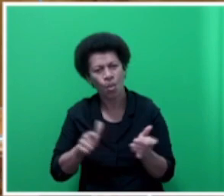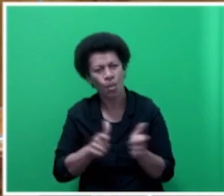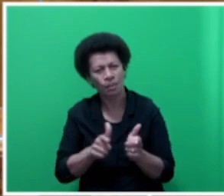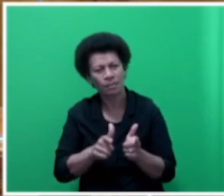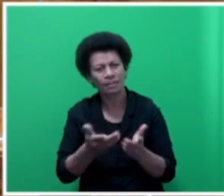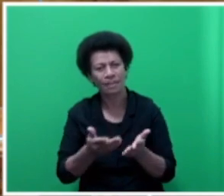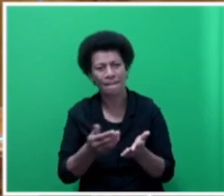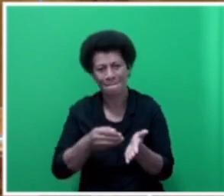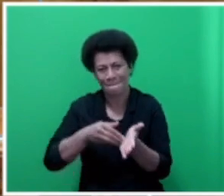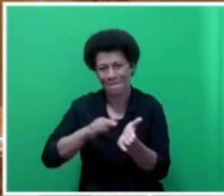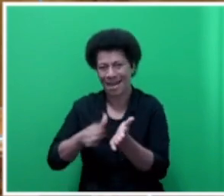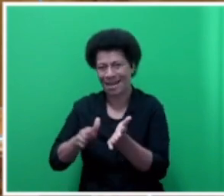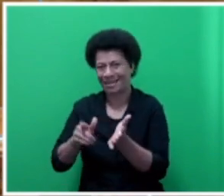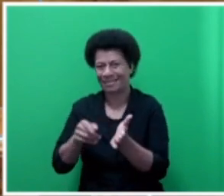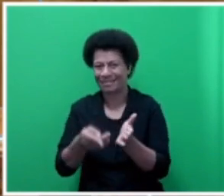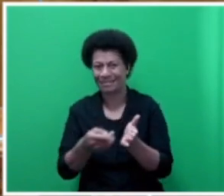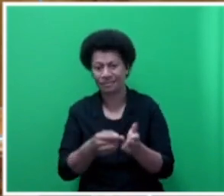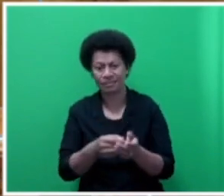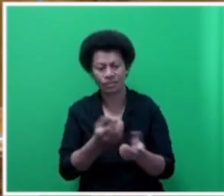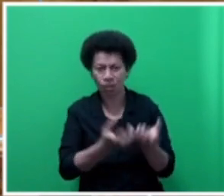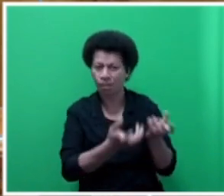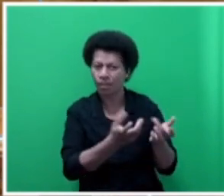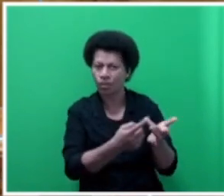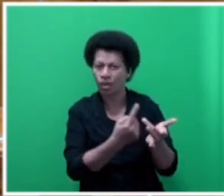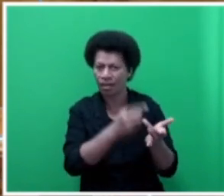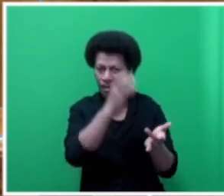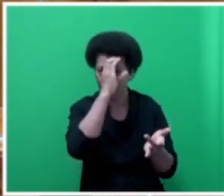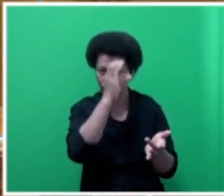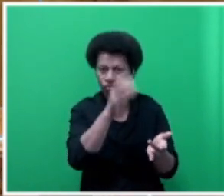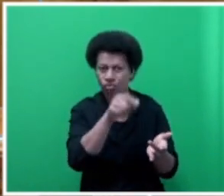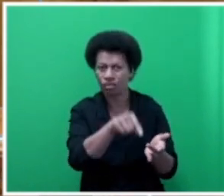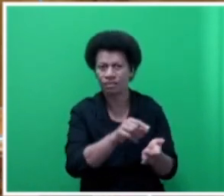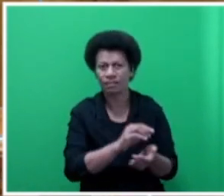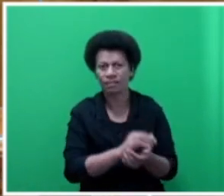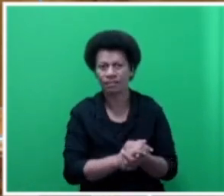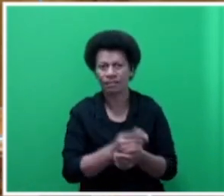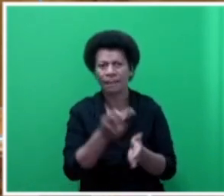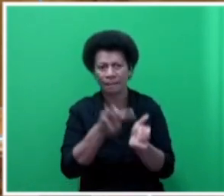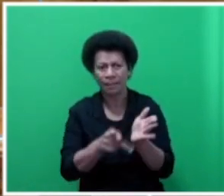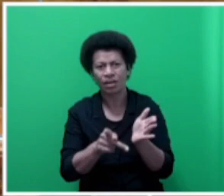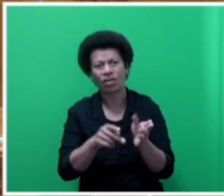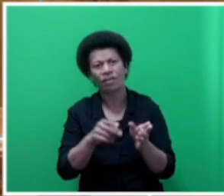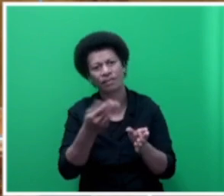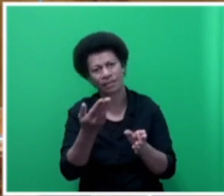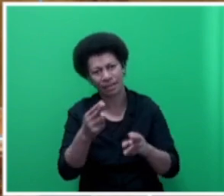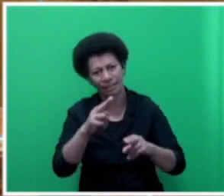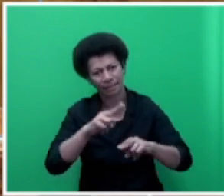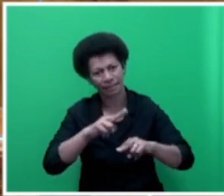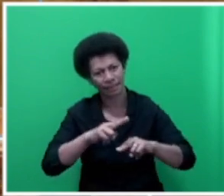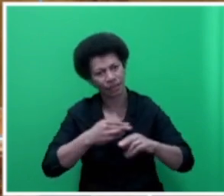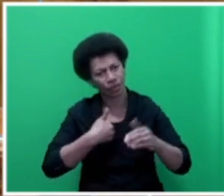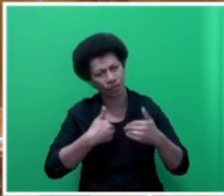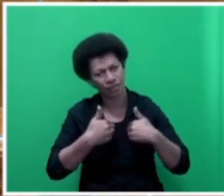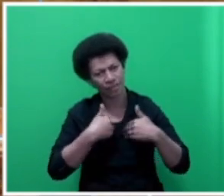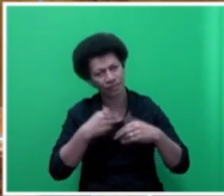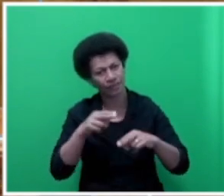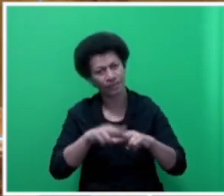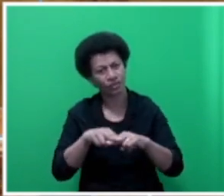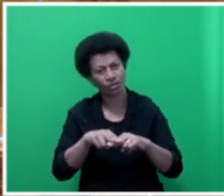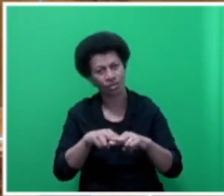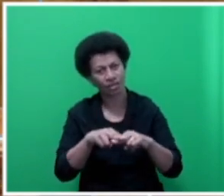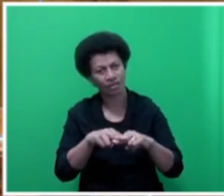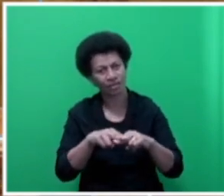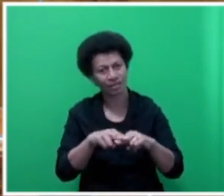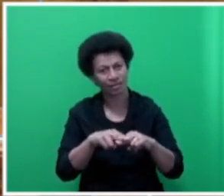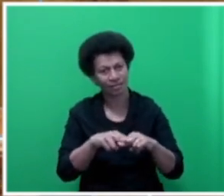Compare that to other Pacific region countries that are part of the University of Fiji. They're in the